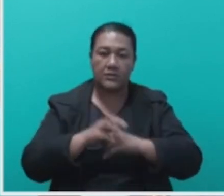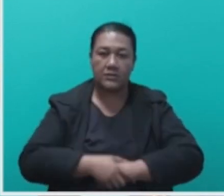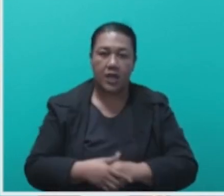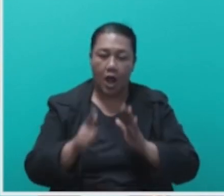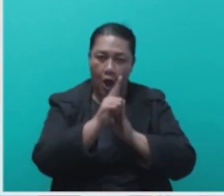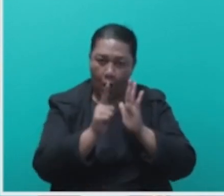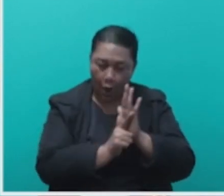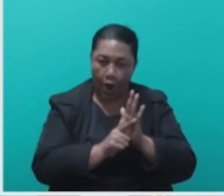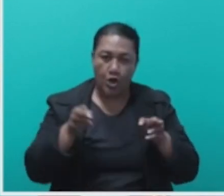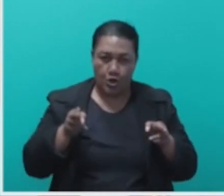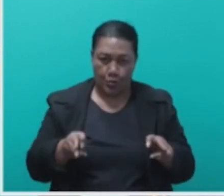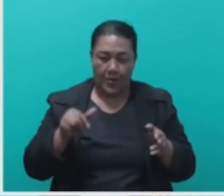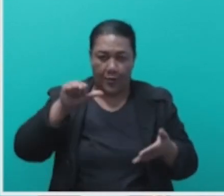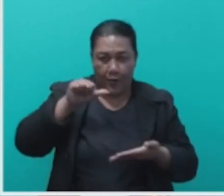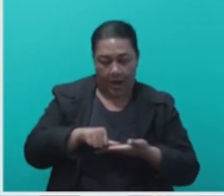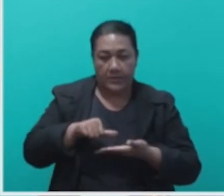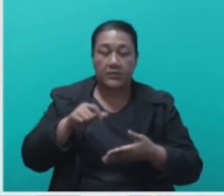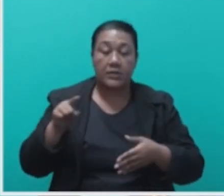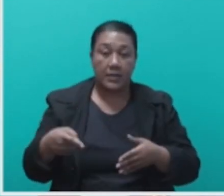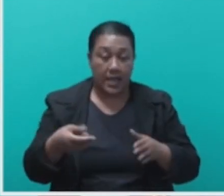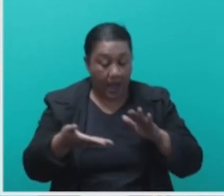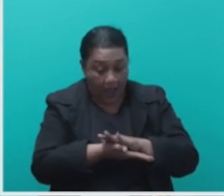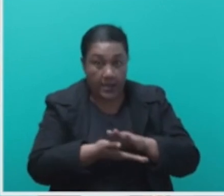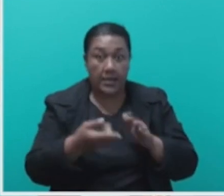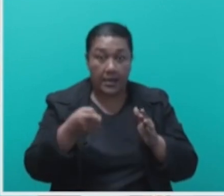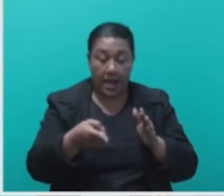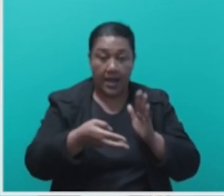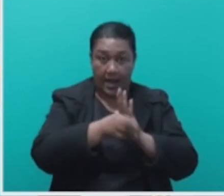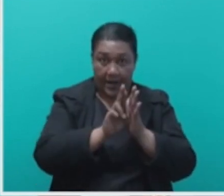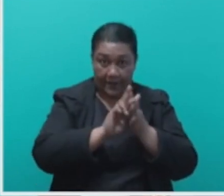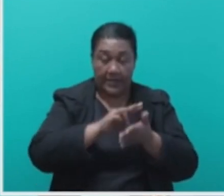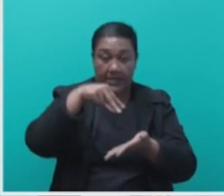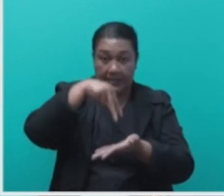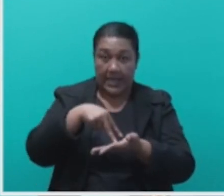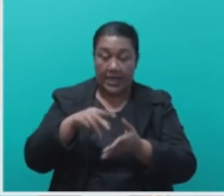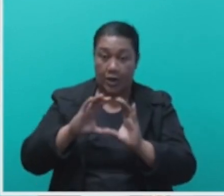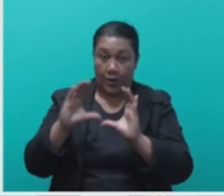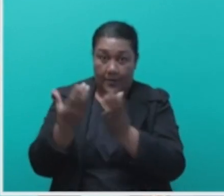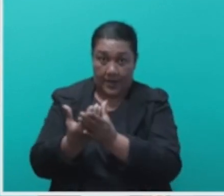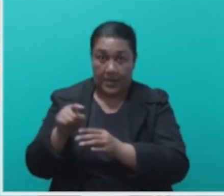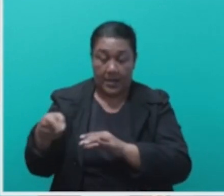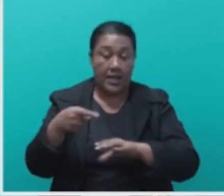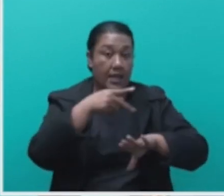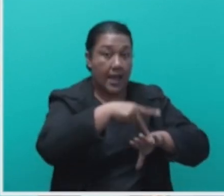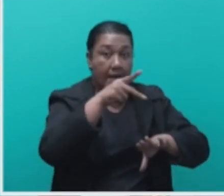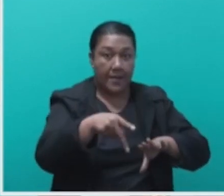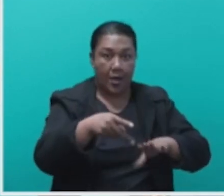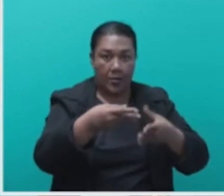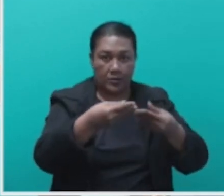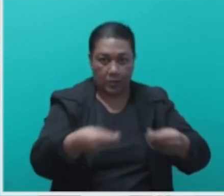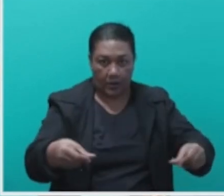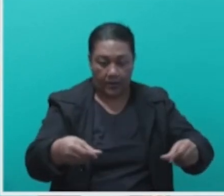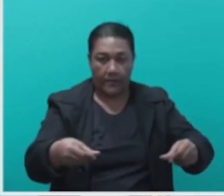and Human Rights. And while still under review in that Standing Committee, Parliament was dissolved, in